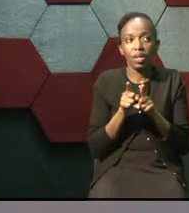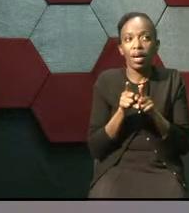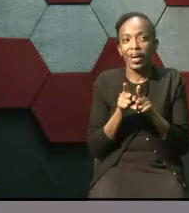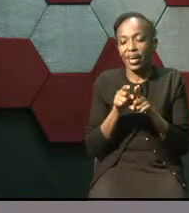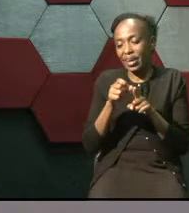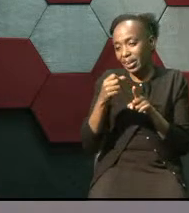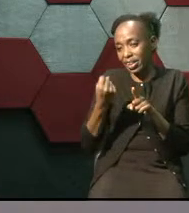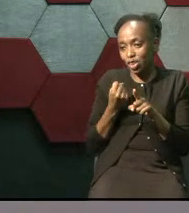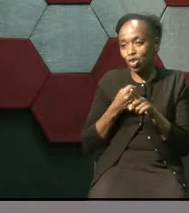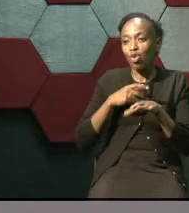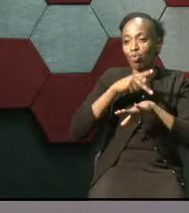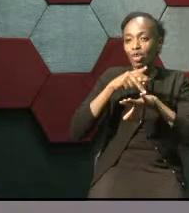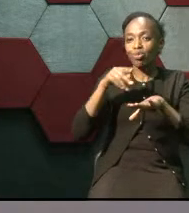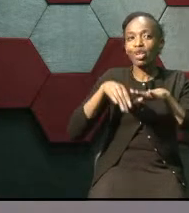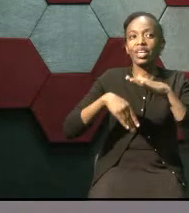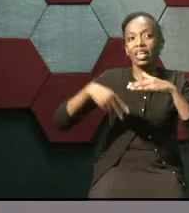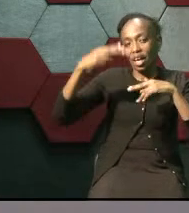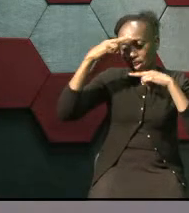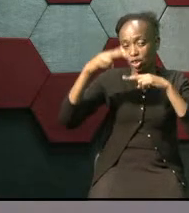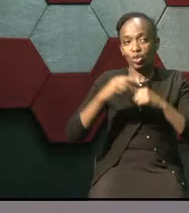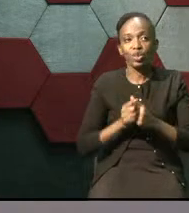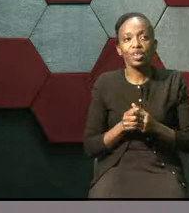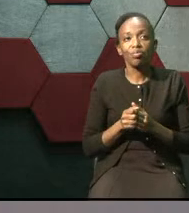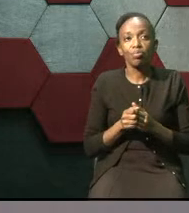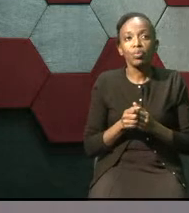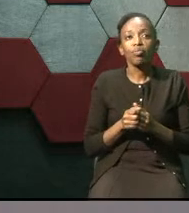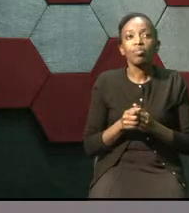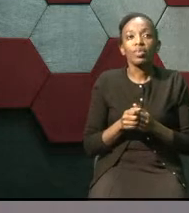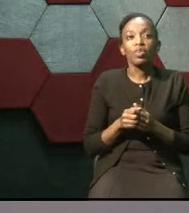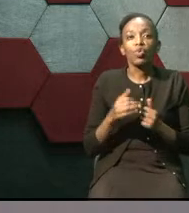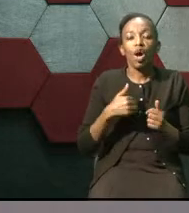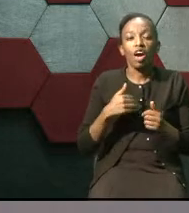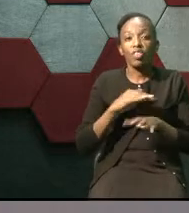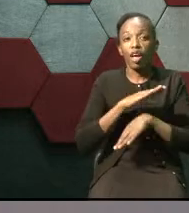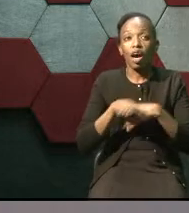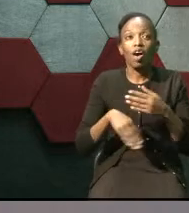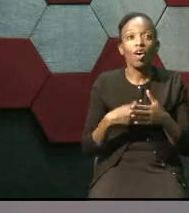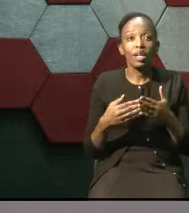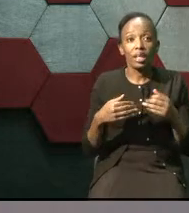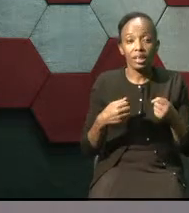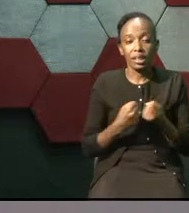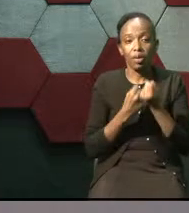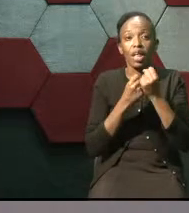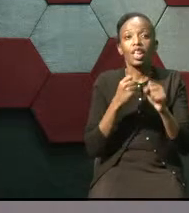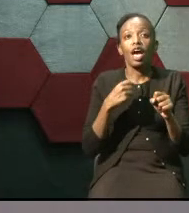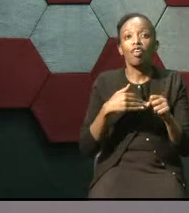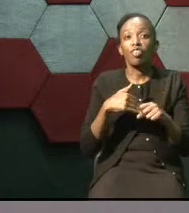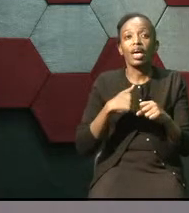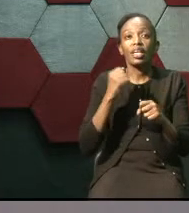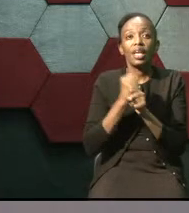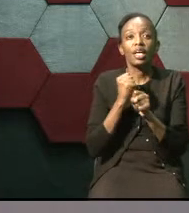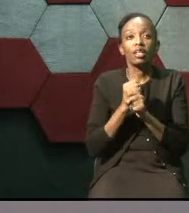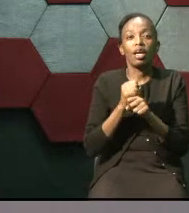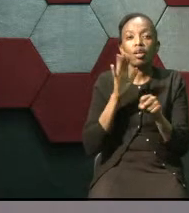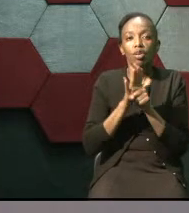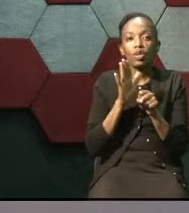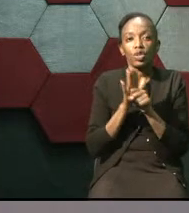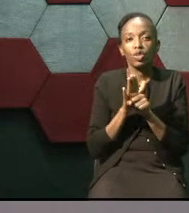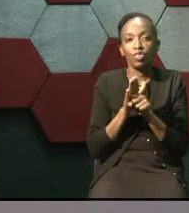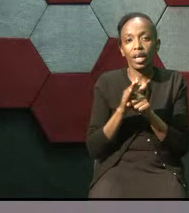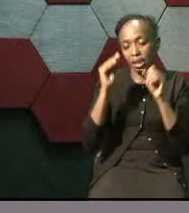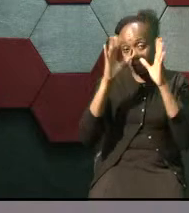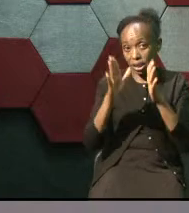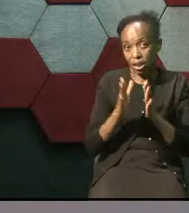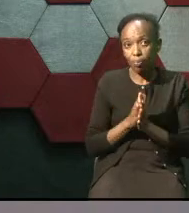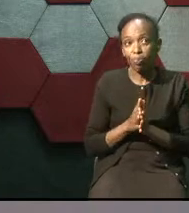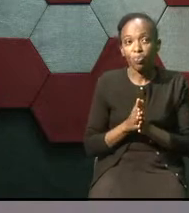high school. So, you know, and we've had Semester appear throughout the entire event. They've done so much teacher training, and now we're going to head over to Madam